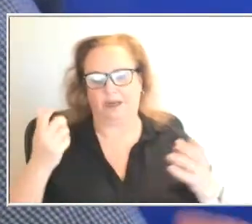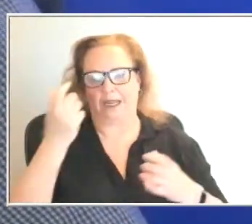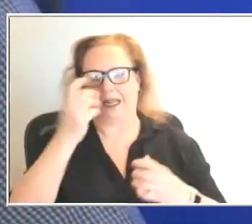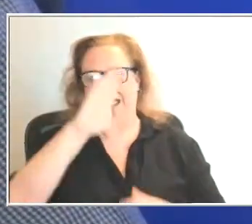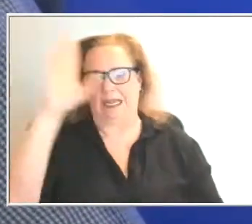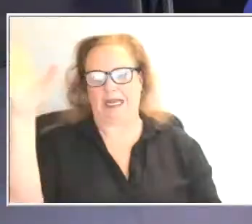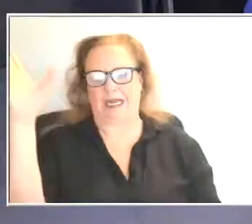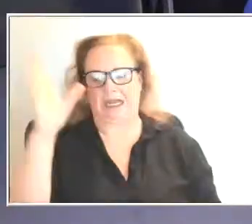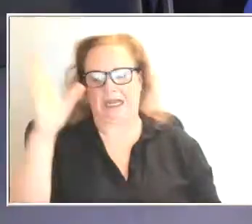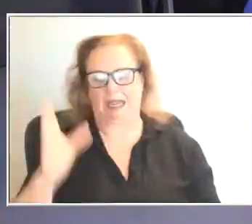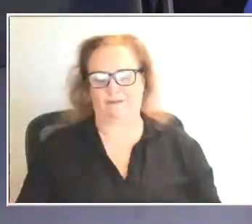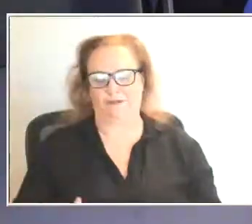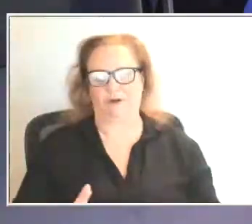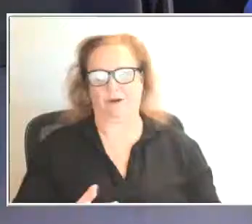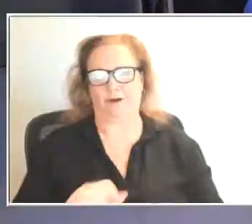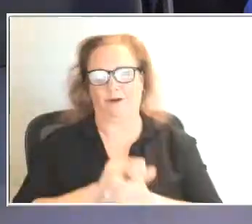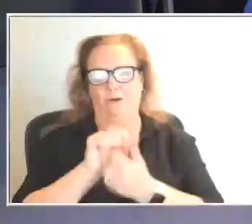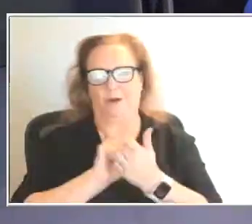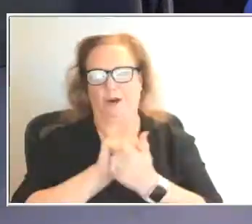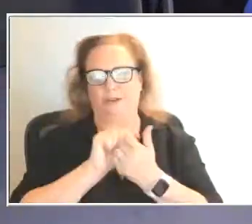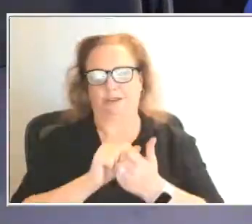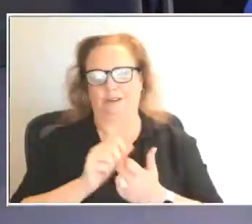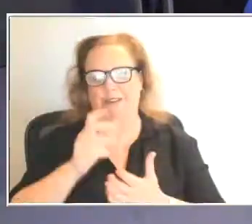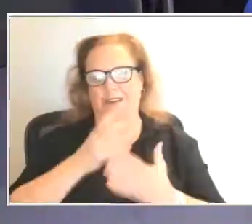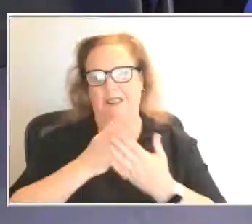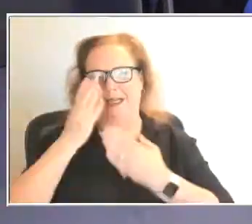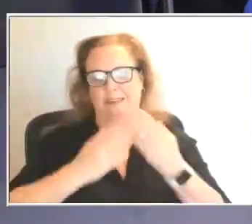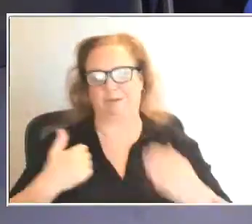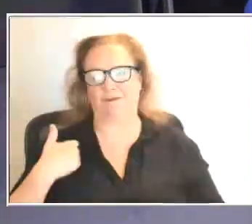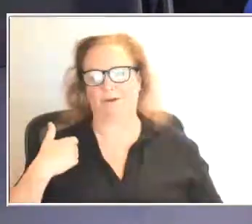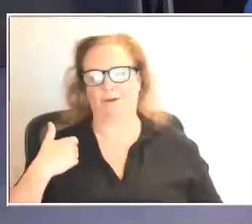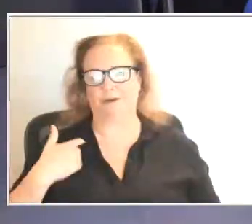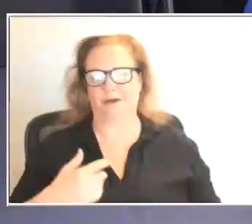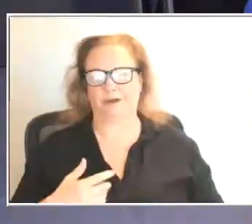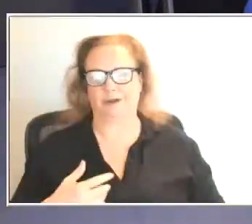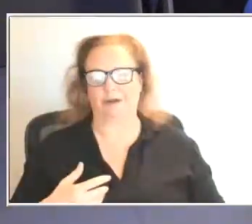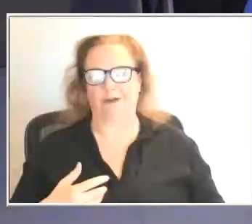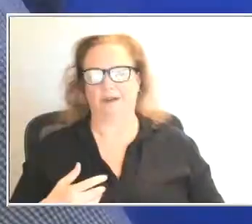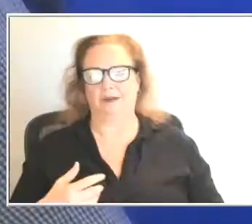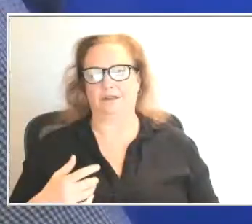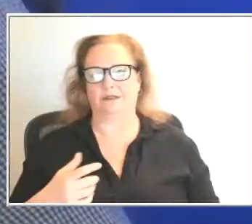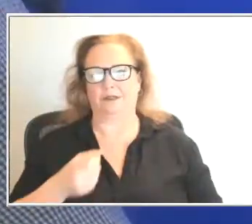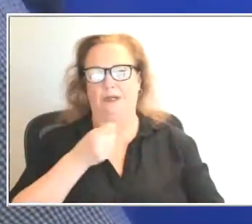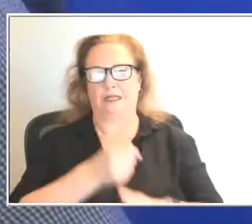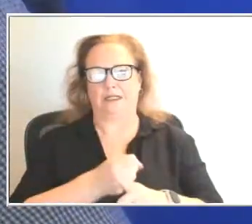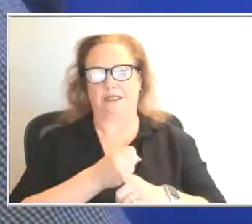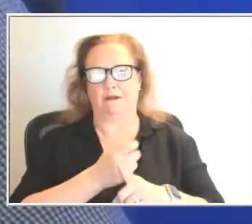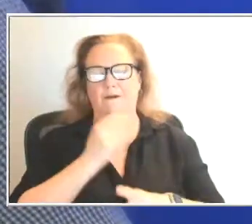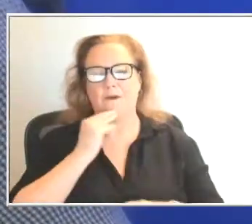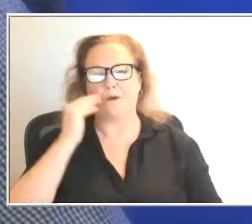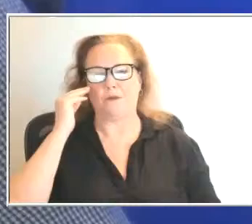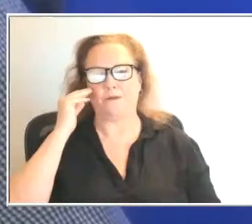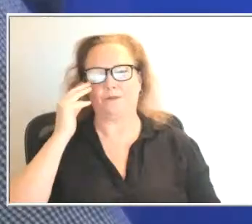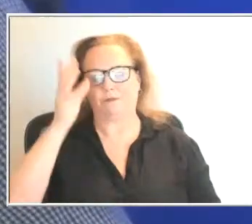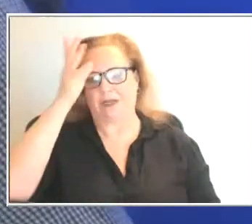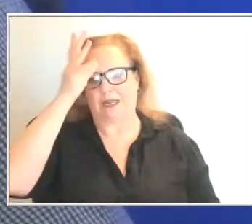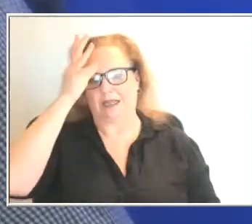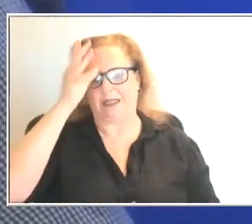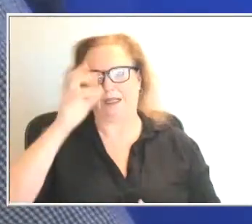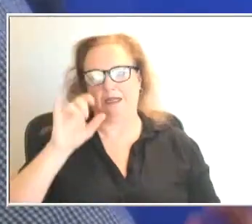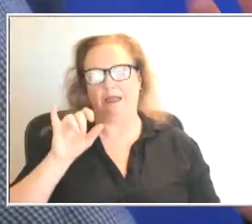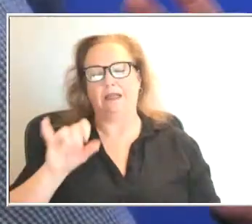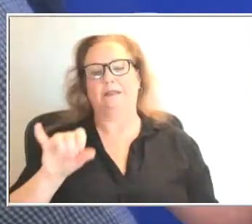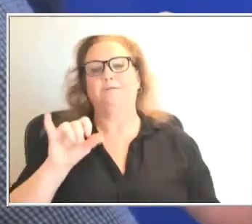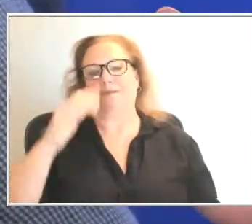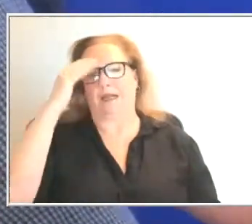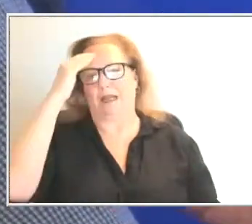Your dad and I are probably the same age, so that's probably good. Yeah, so once it kind of hit home with him, that was, I knew that, I